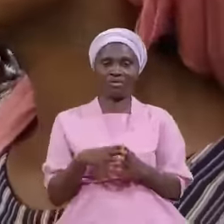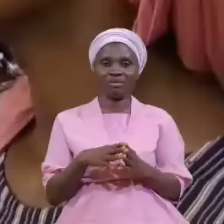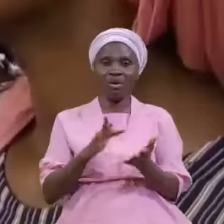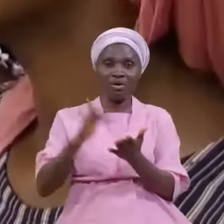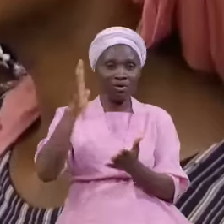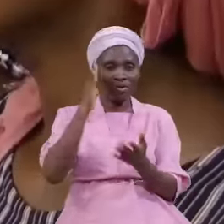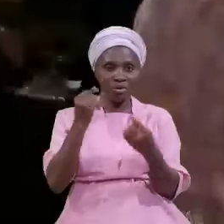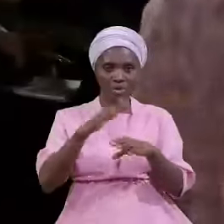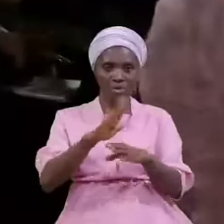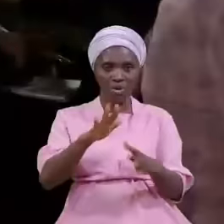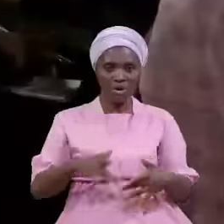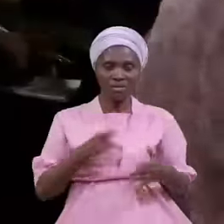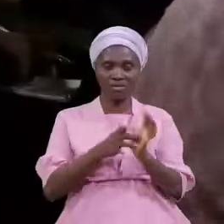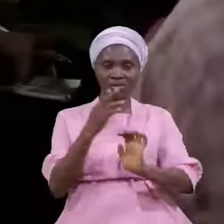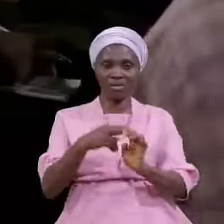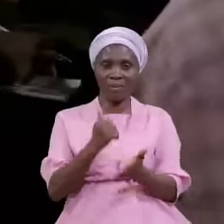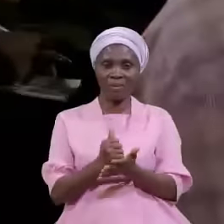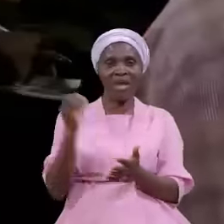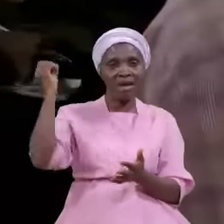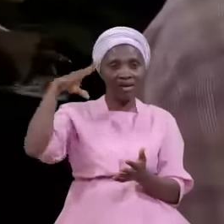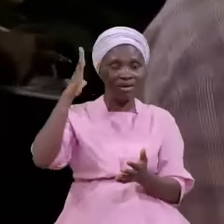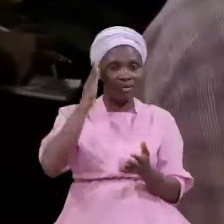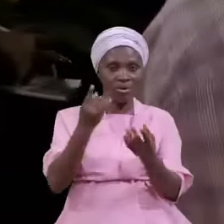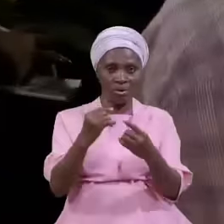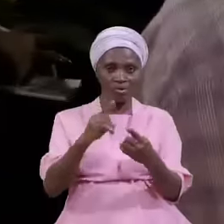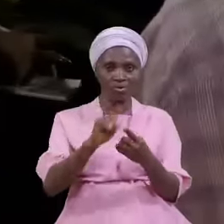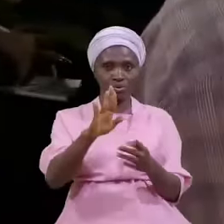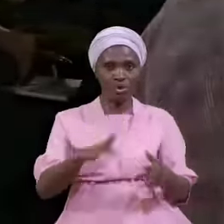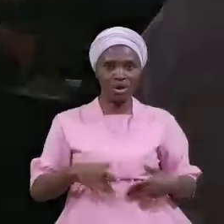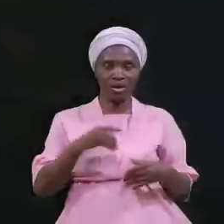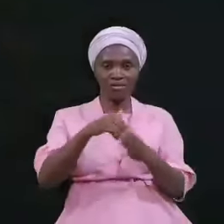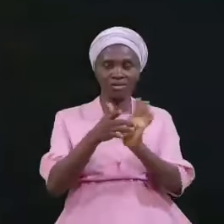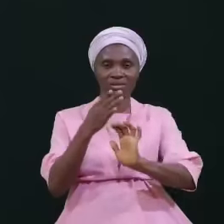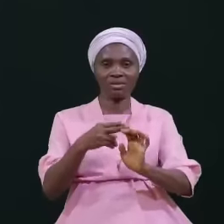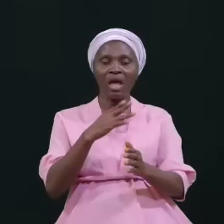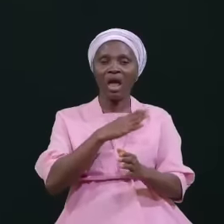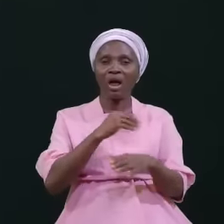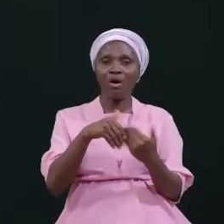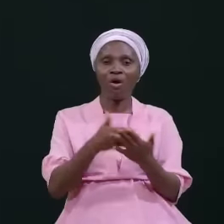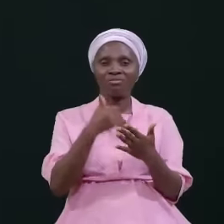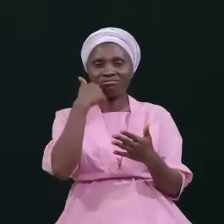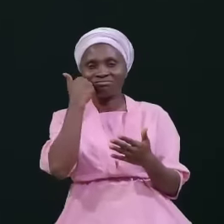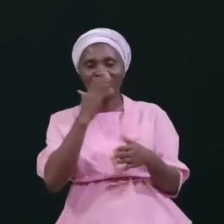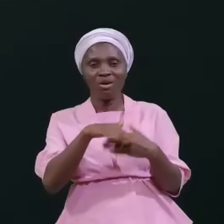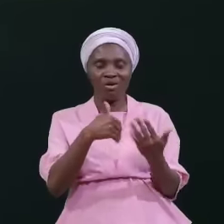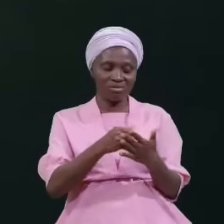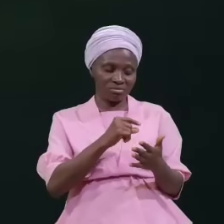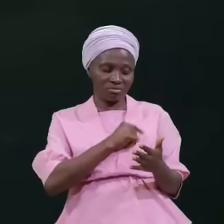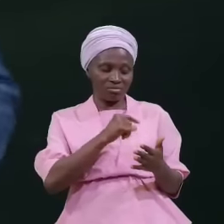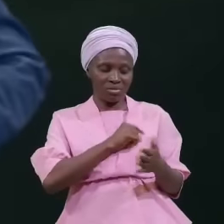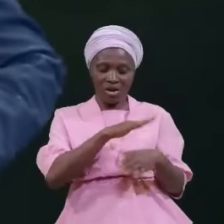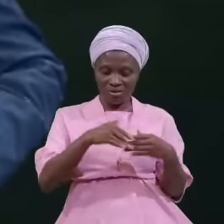will come into your life. And all the shame and all the guilt and all the condemnation, the Lord